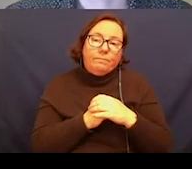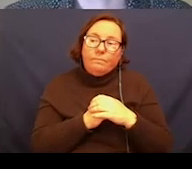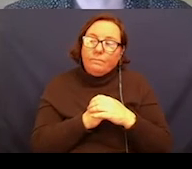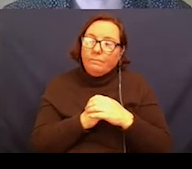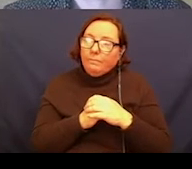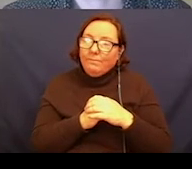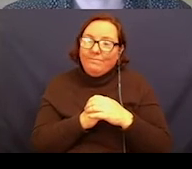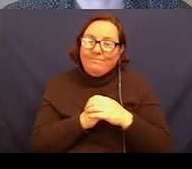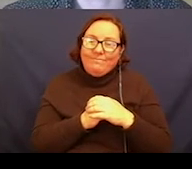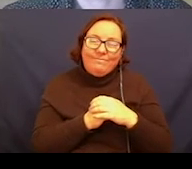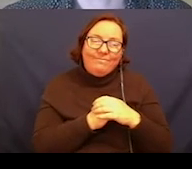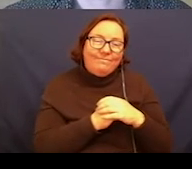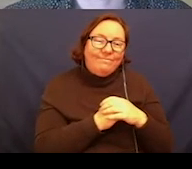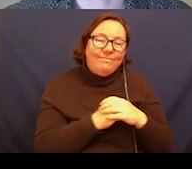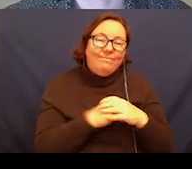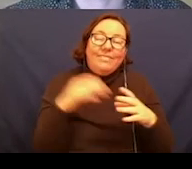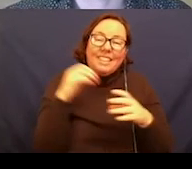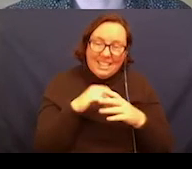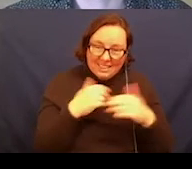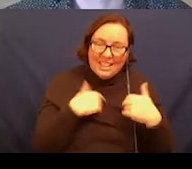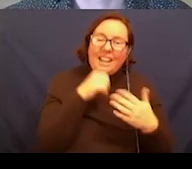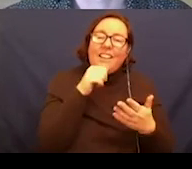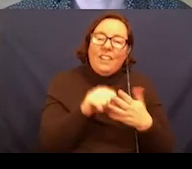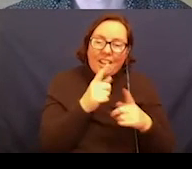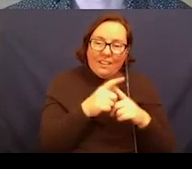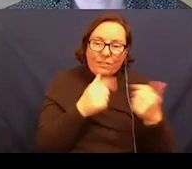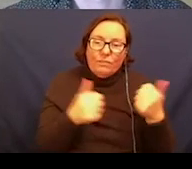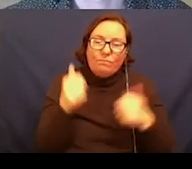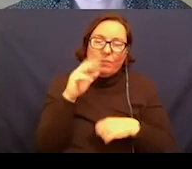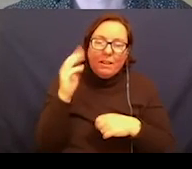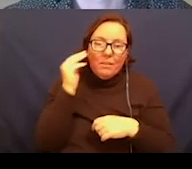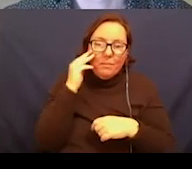Contained in that envelope was a letter from the mayor,